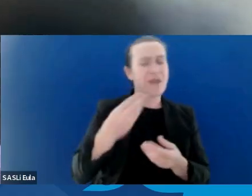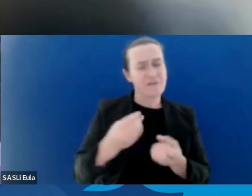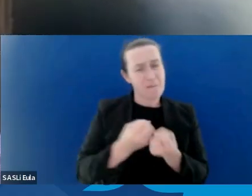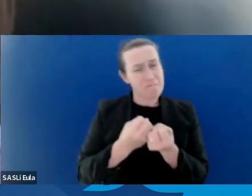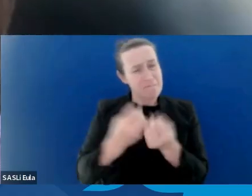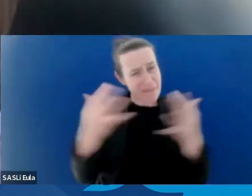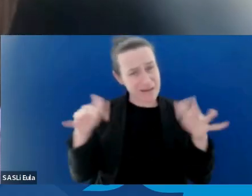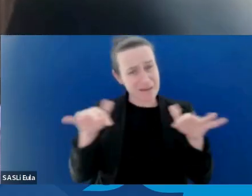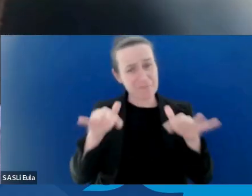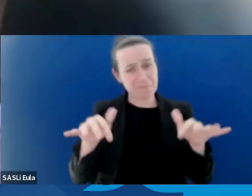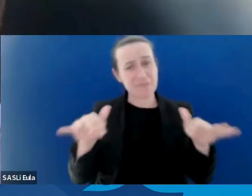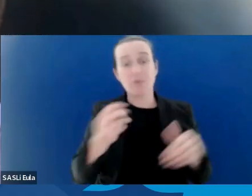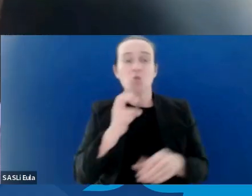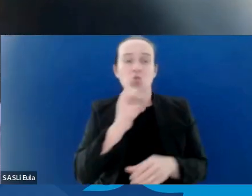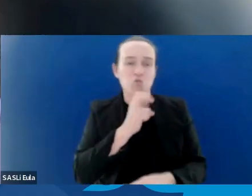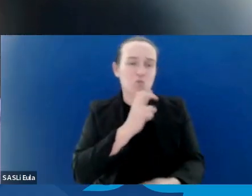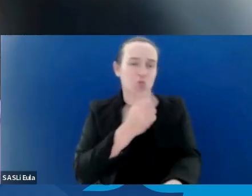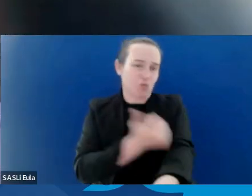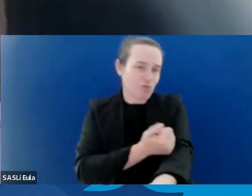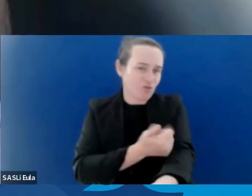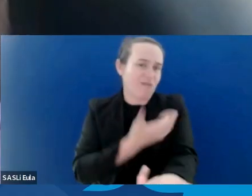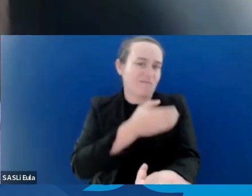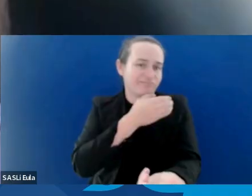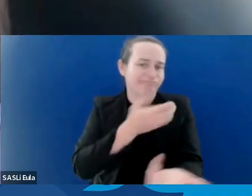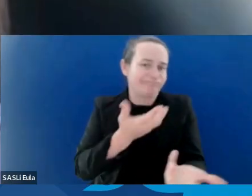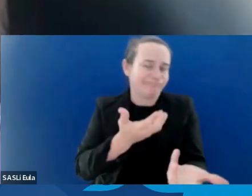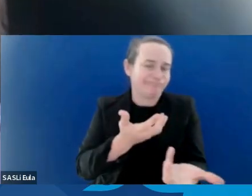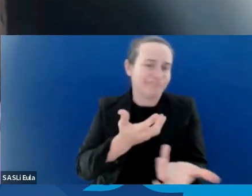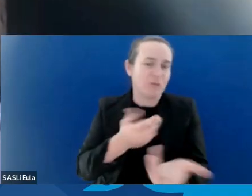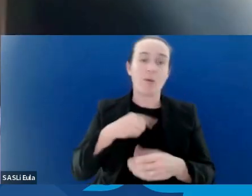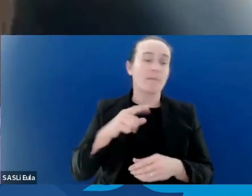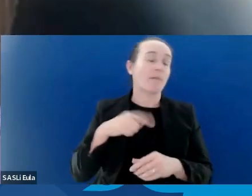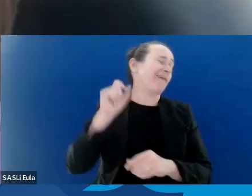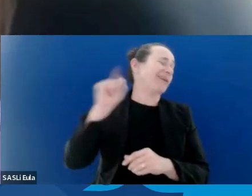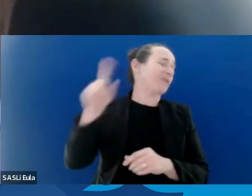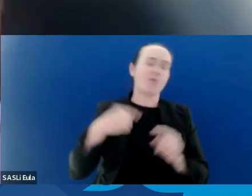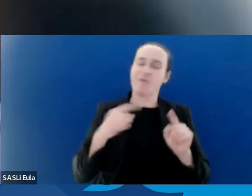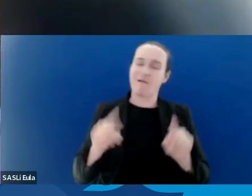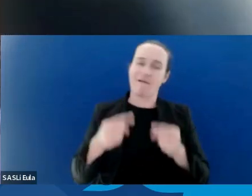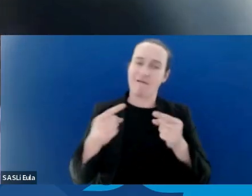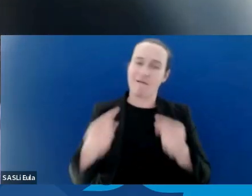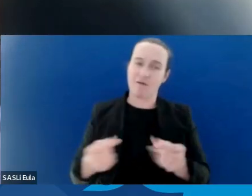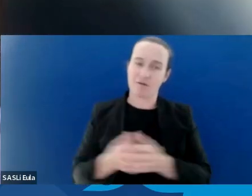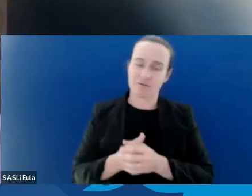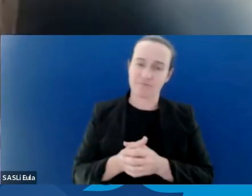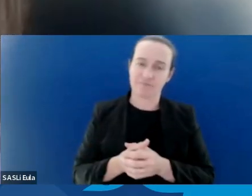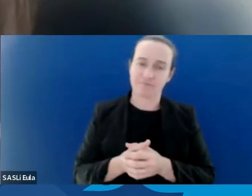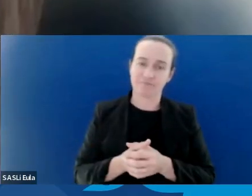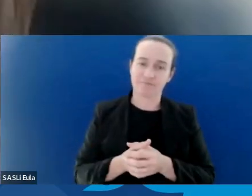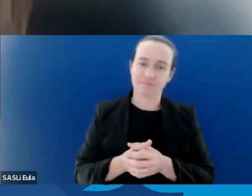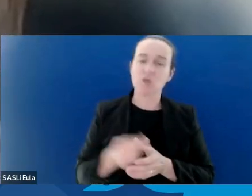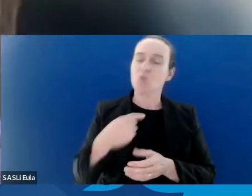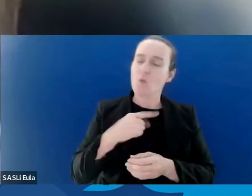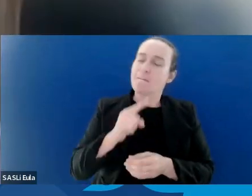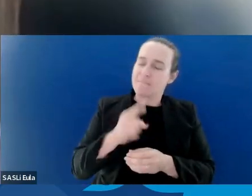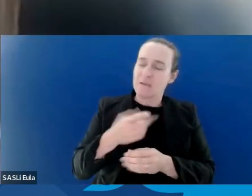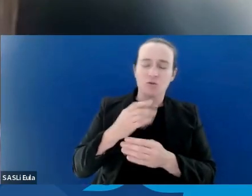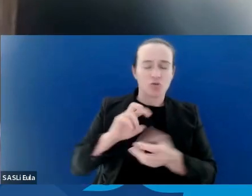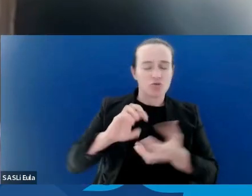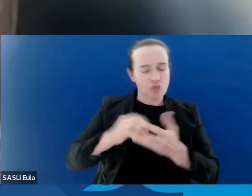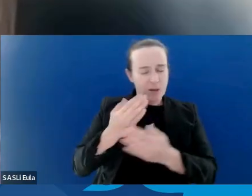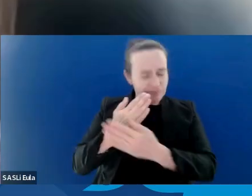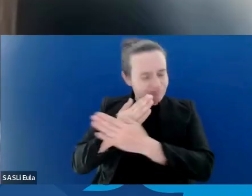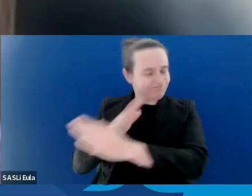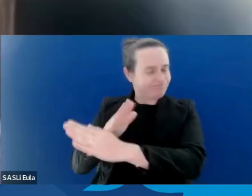people who do currently use substances. And so in that population, we do have to prevent the complications